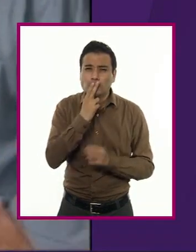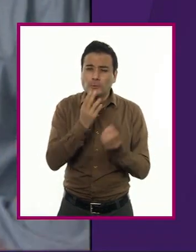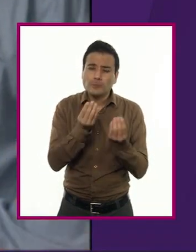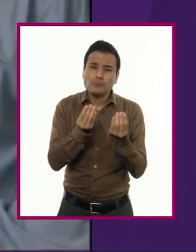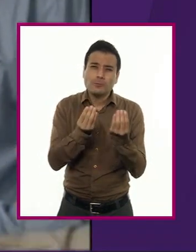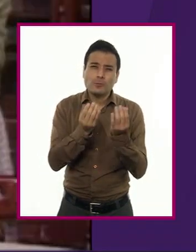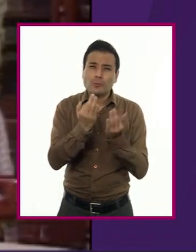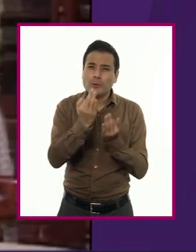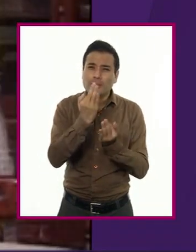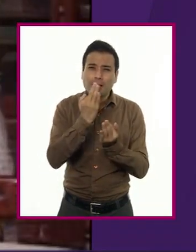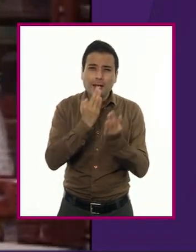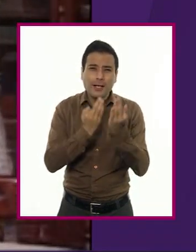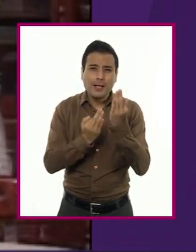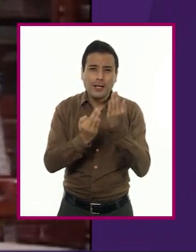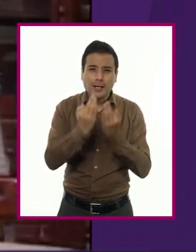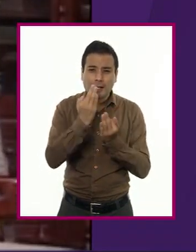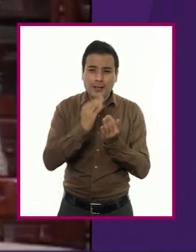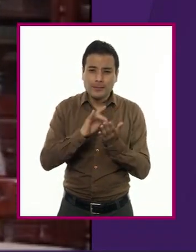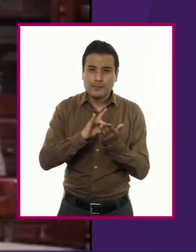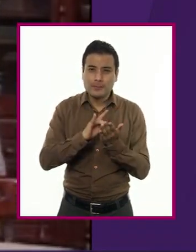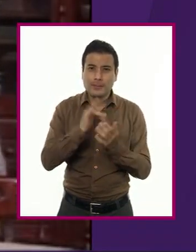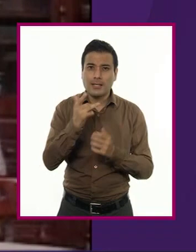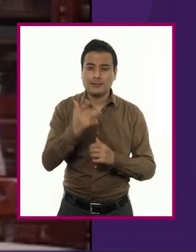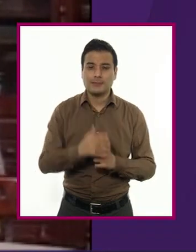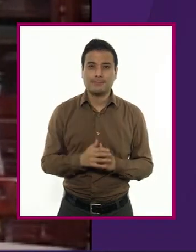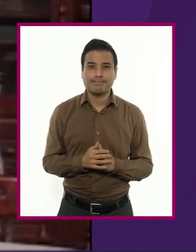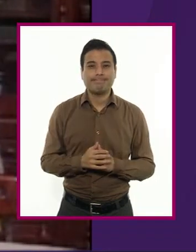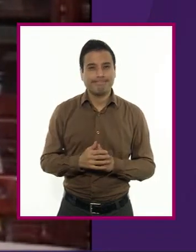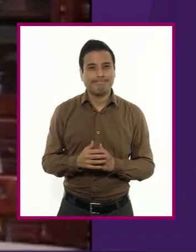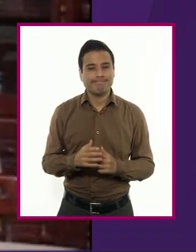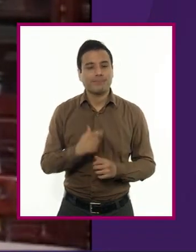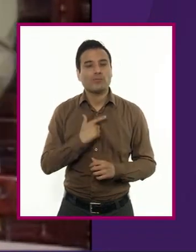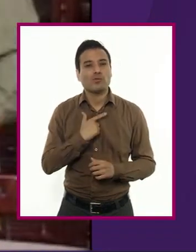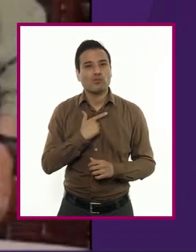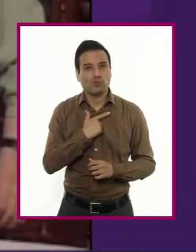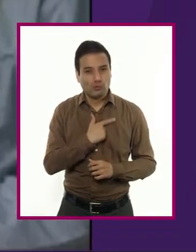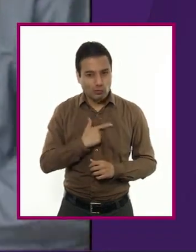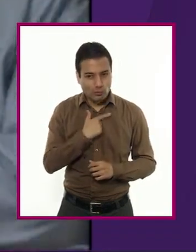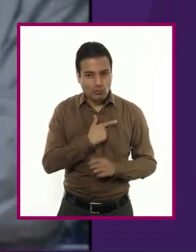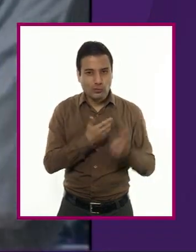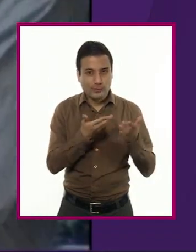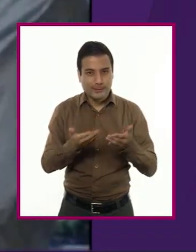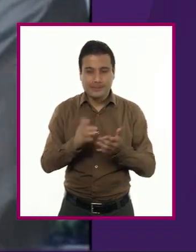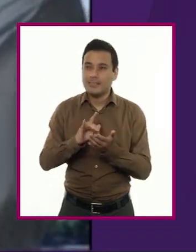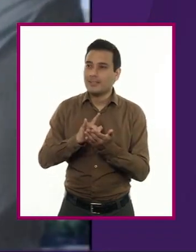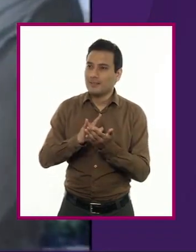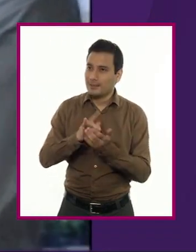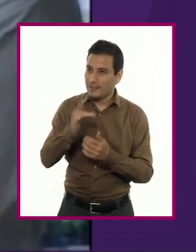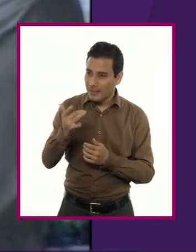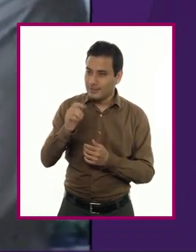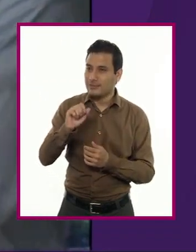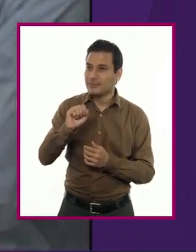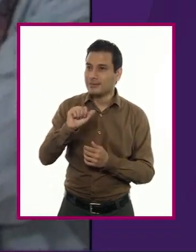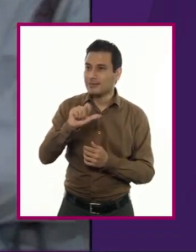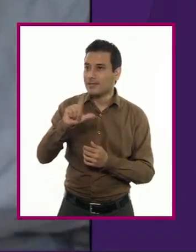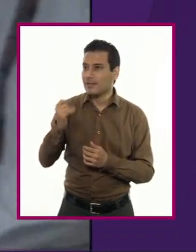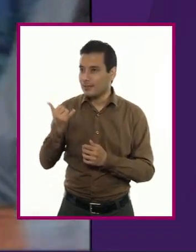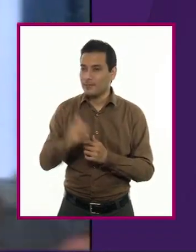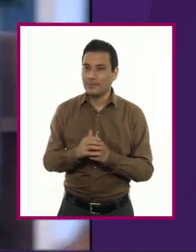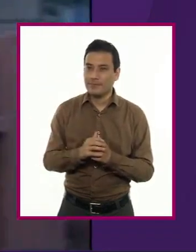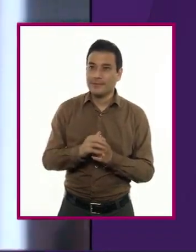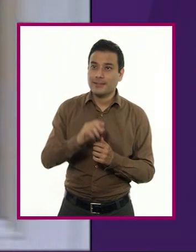for me. Mark, it was a pleasure having you. Thank you, Sally. Thank you, Dizzy. Okay.